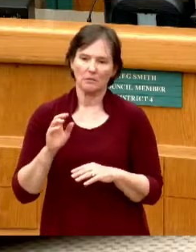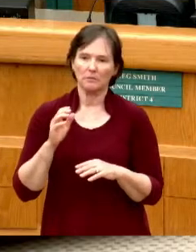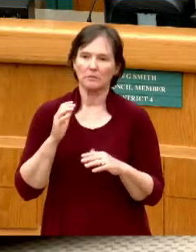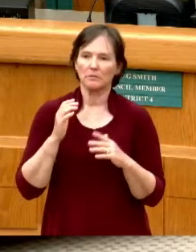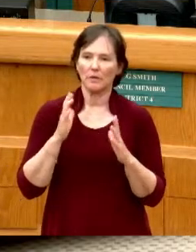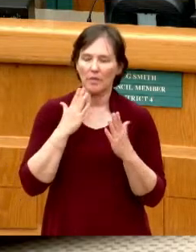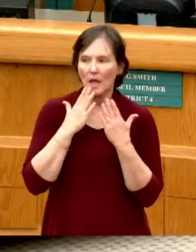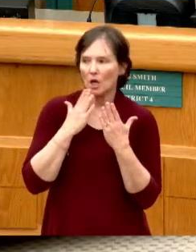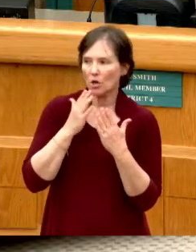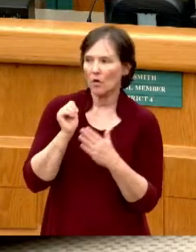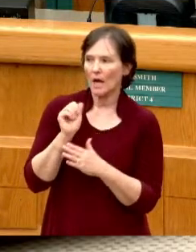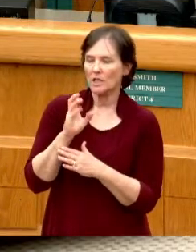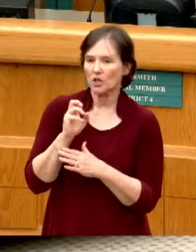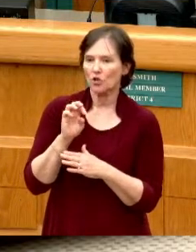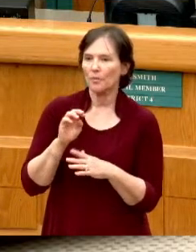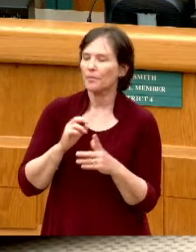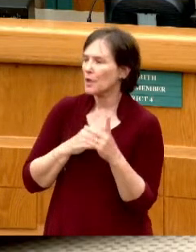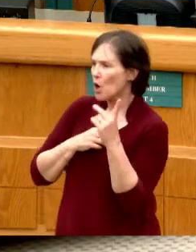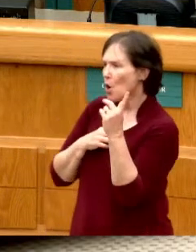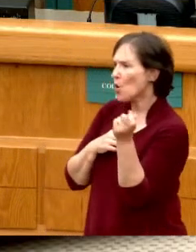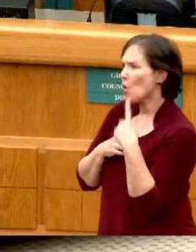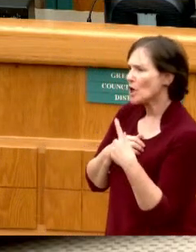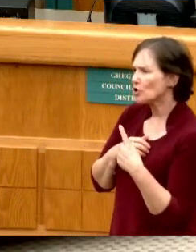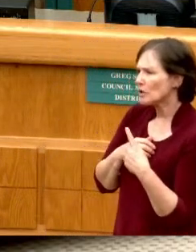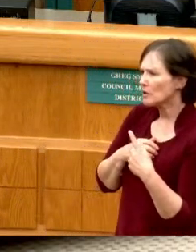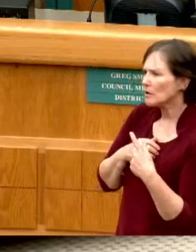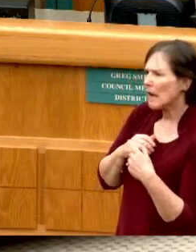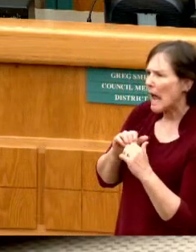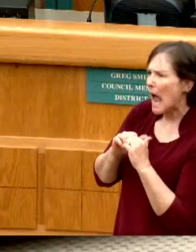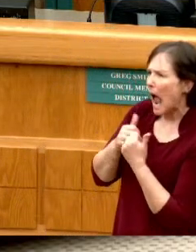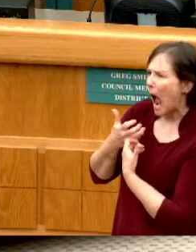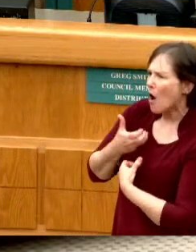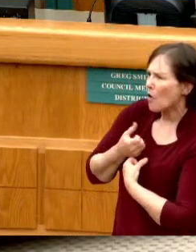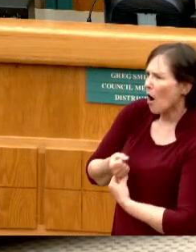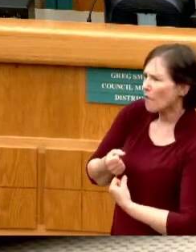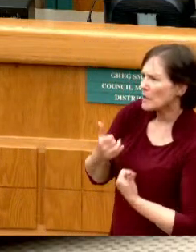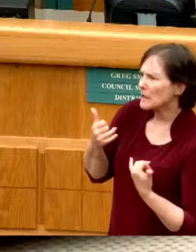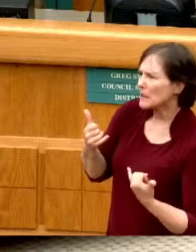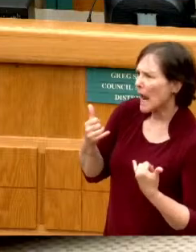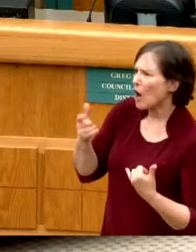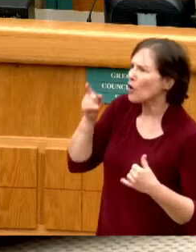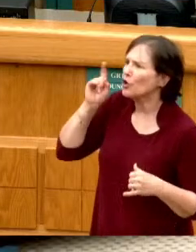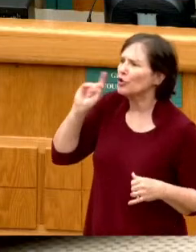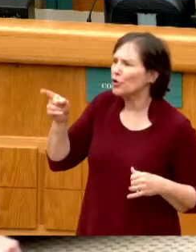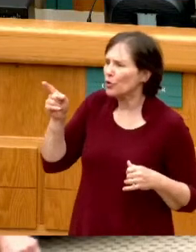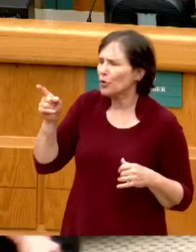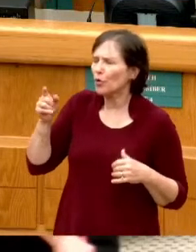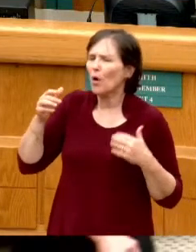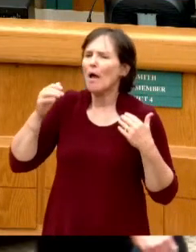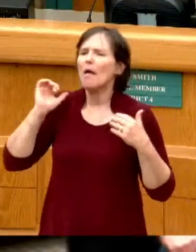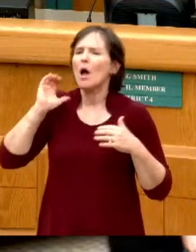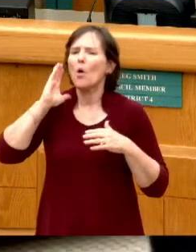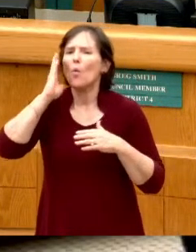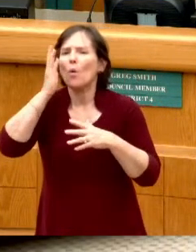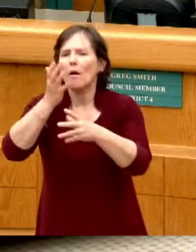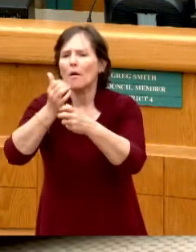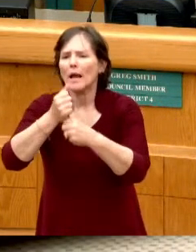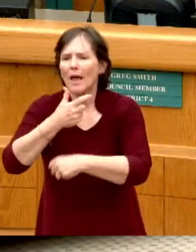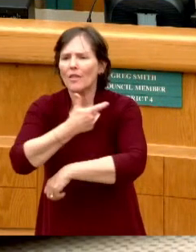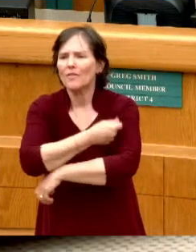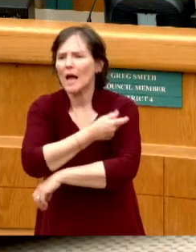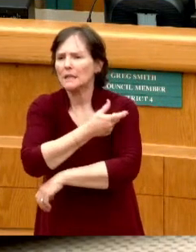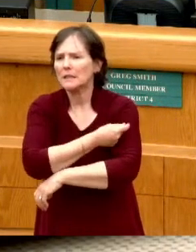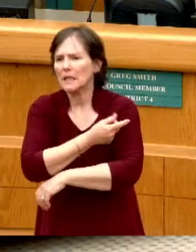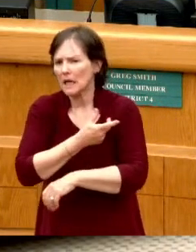Just how confident are we that we'll be receiving those vaccines this week? How certain? Is that what you asked? How certain? How